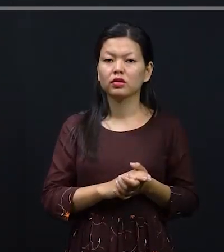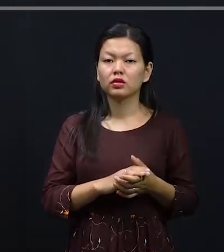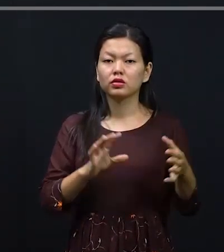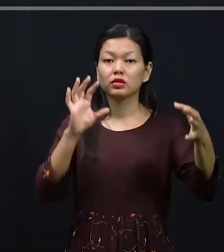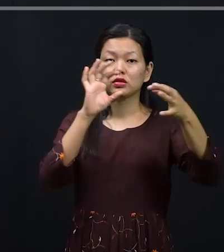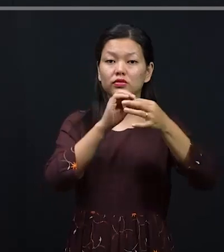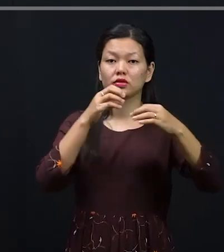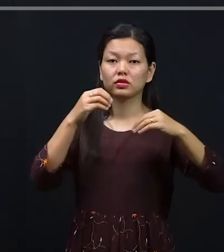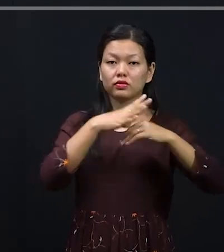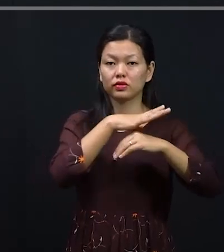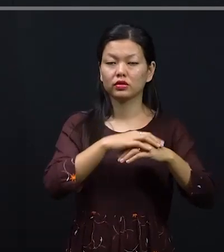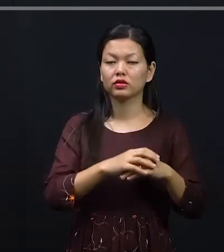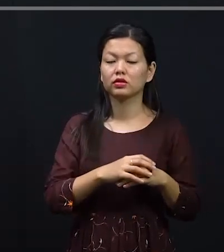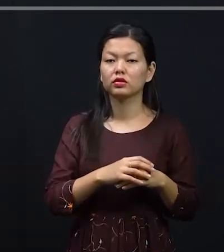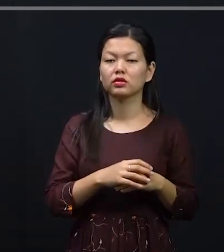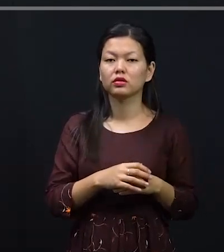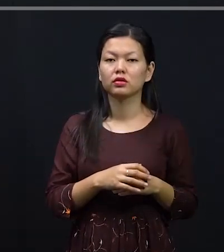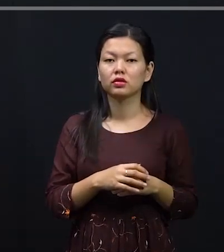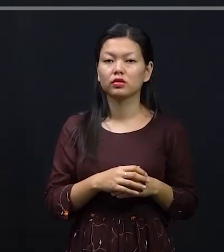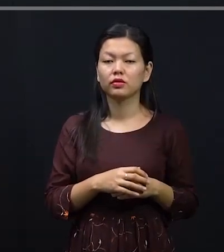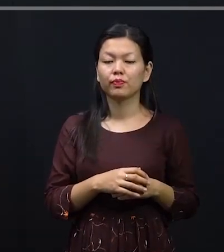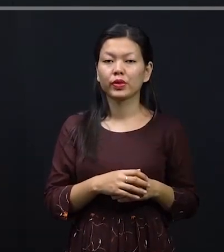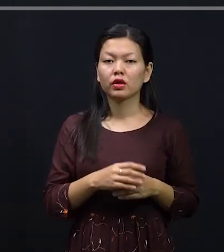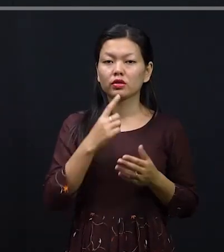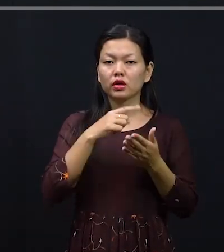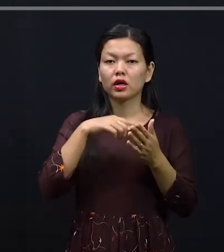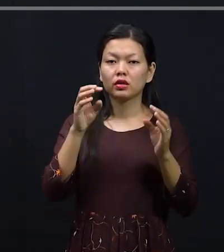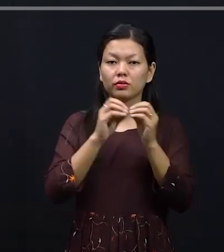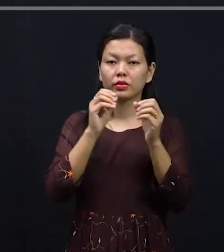infected this E. coli, allowing the bacterial